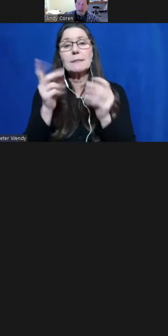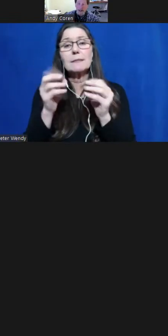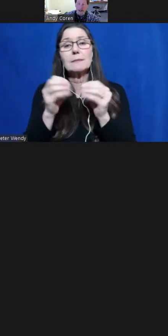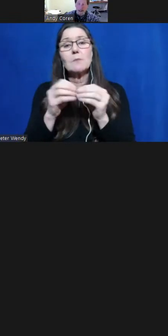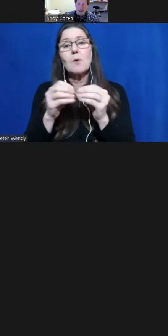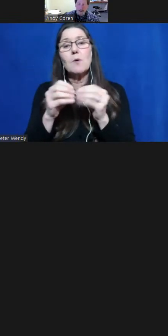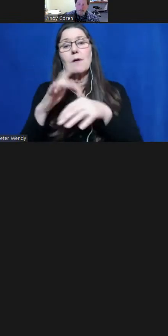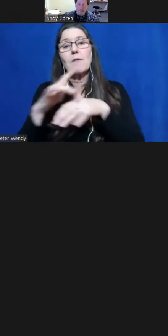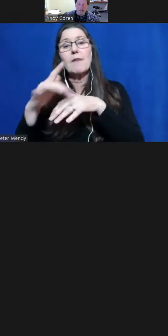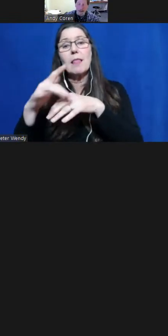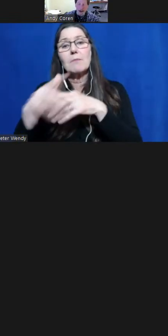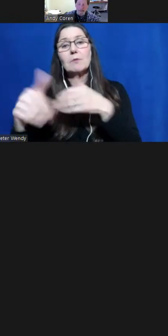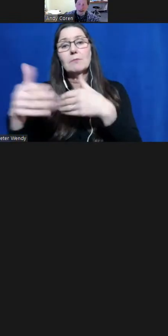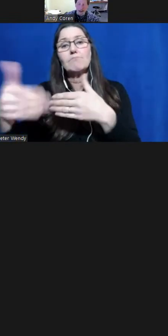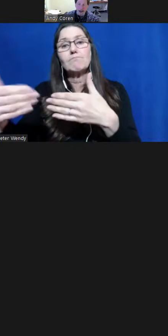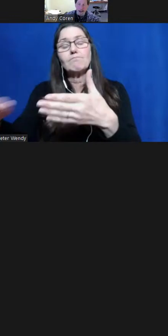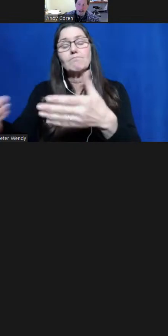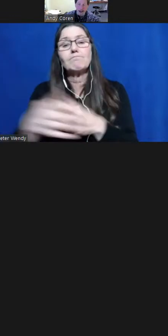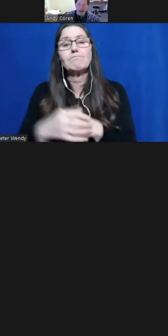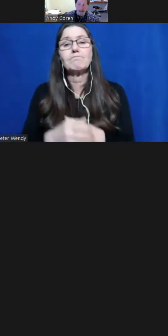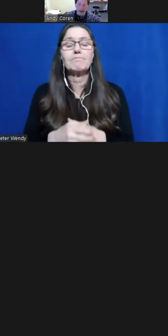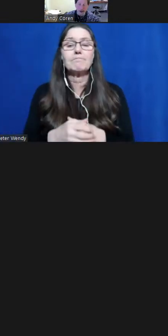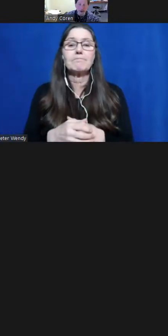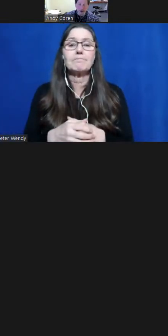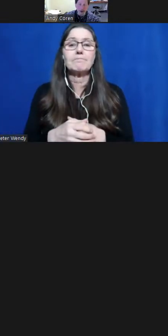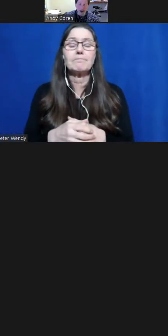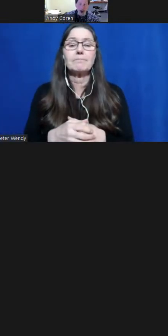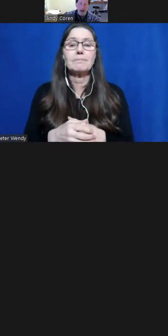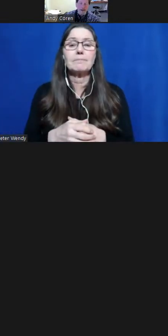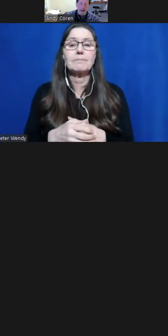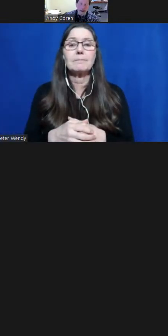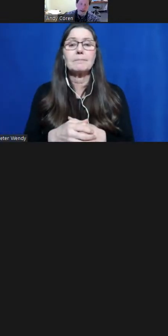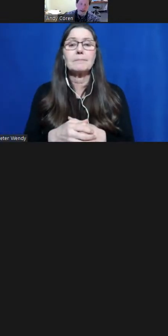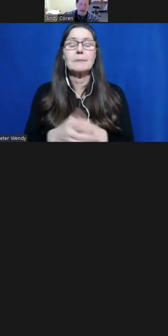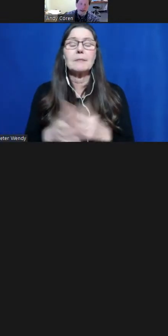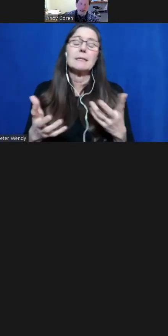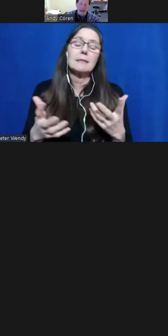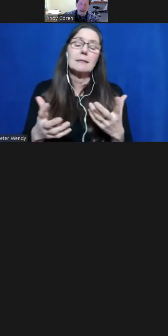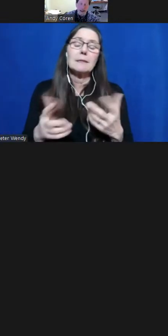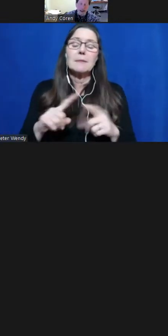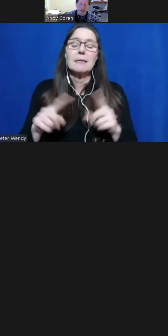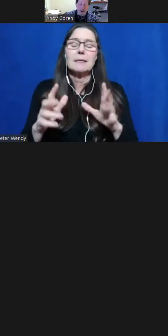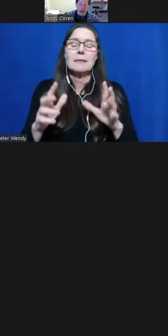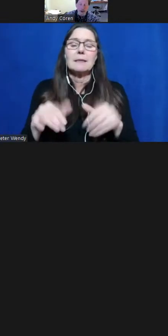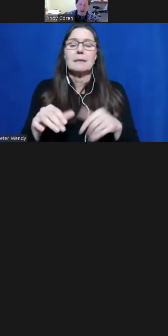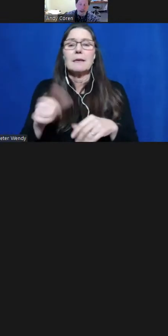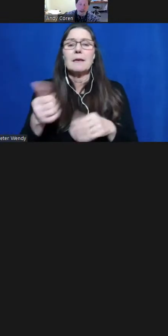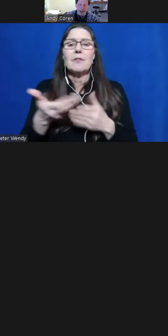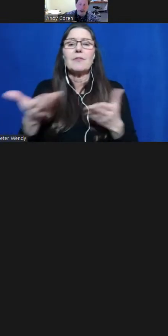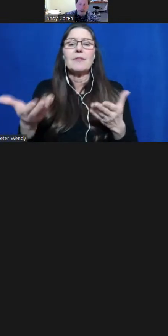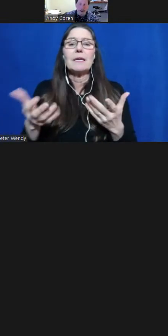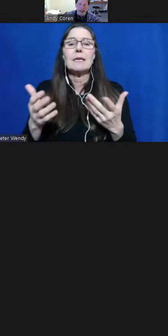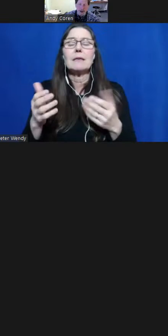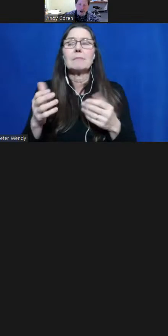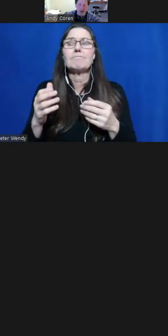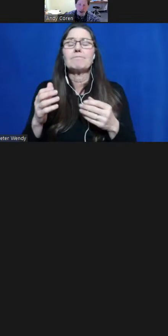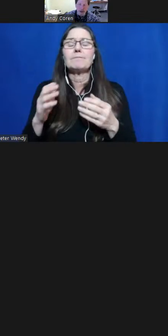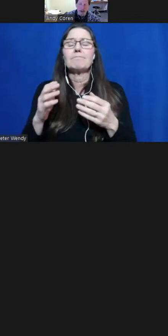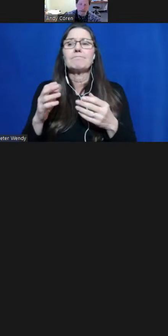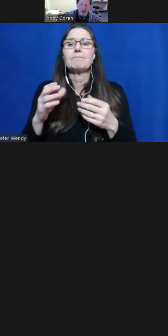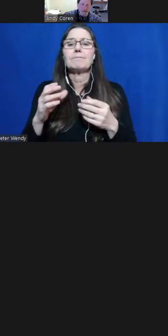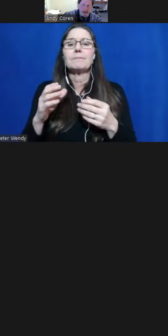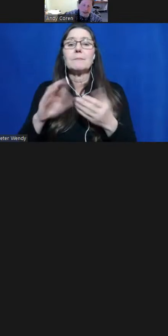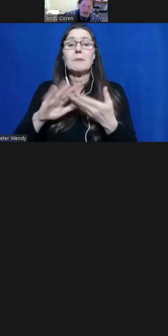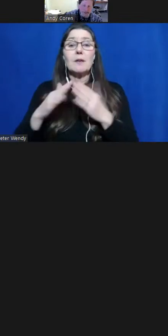speak. But I don't. And the other thing is that the community organizations that do